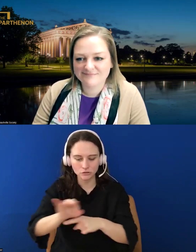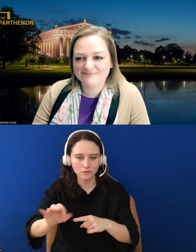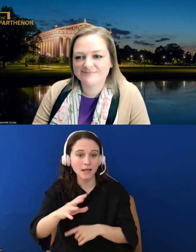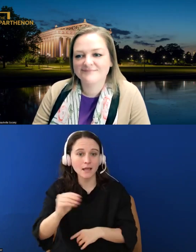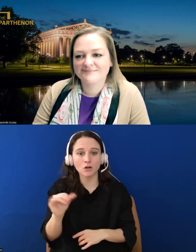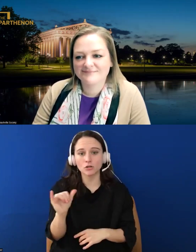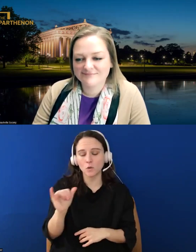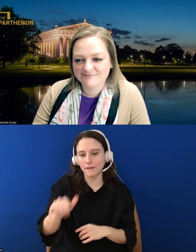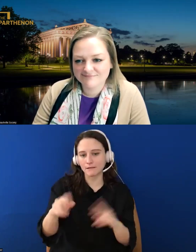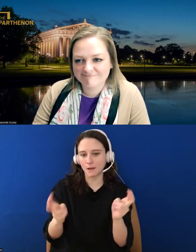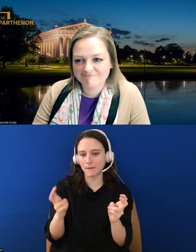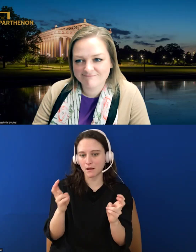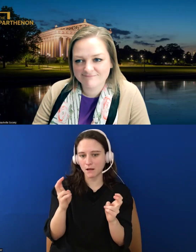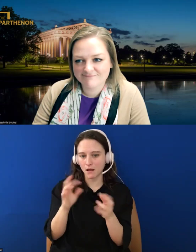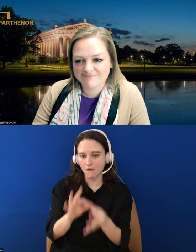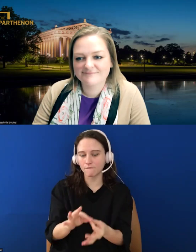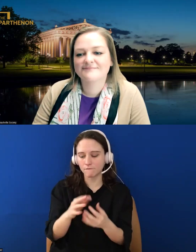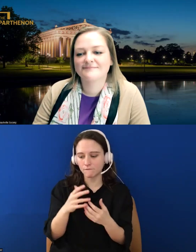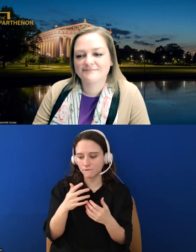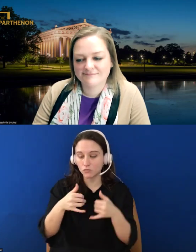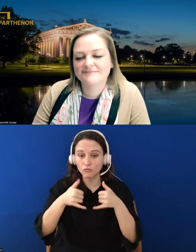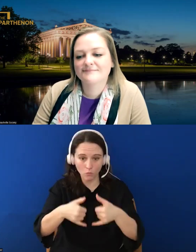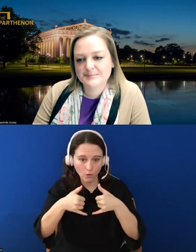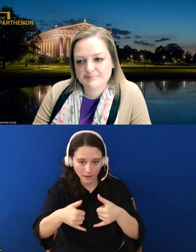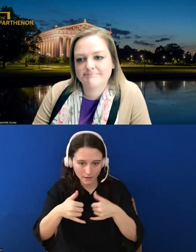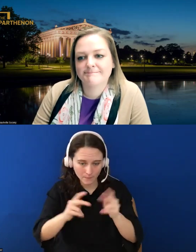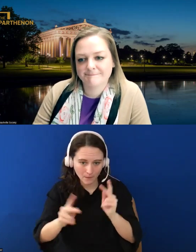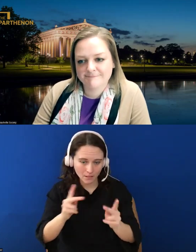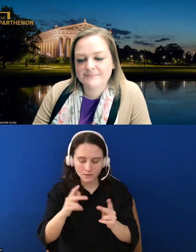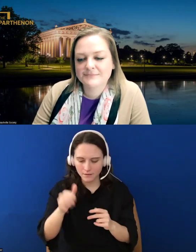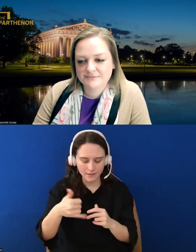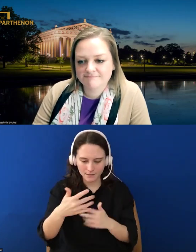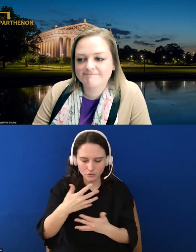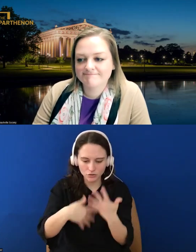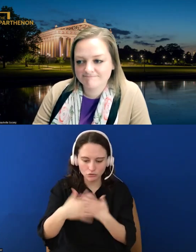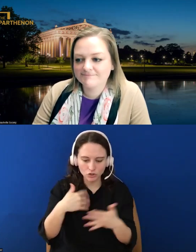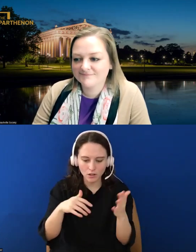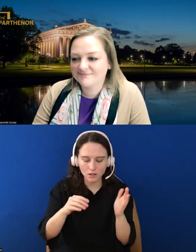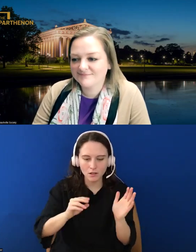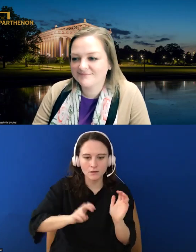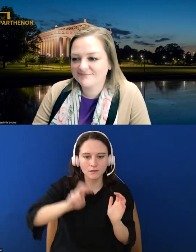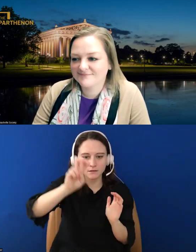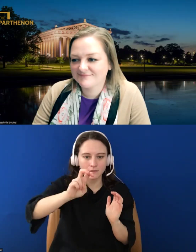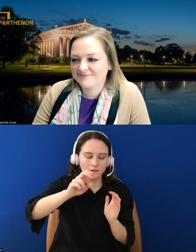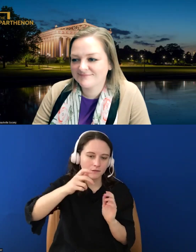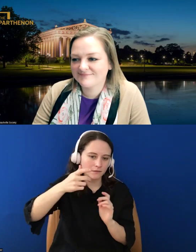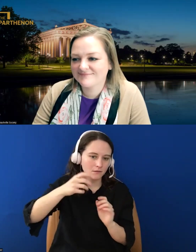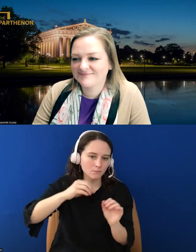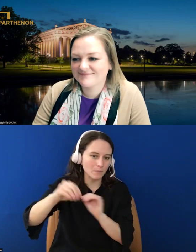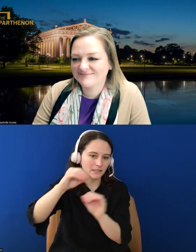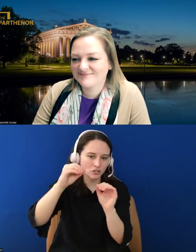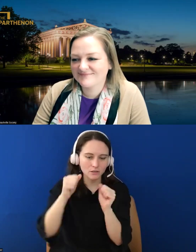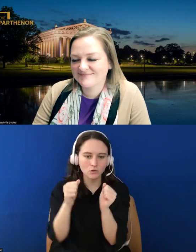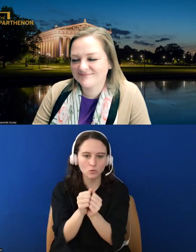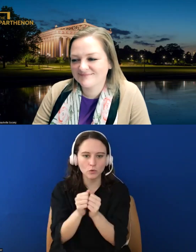the topic about rewarding people, this social mobilization within the